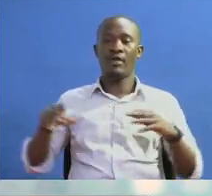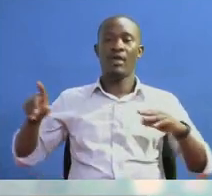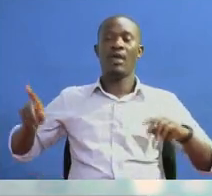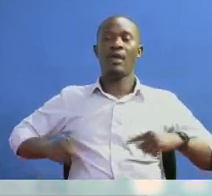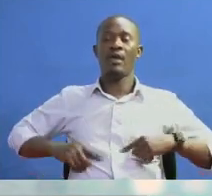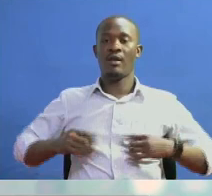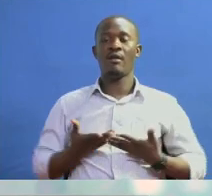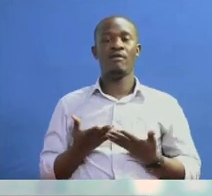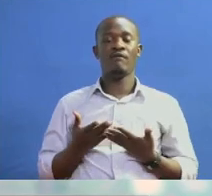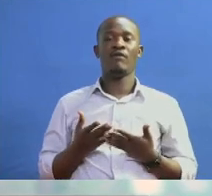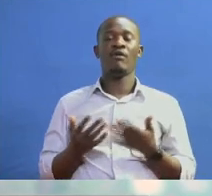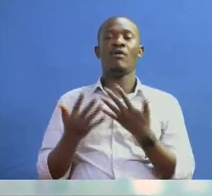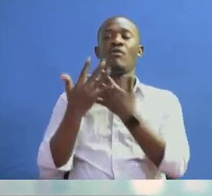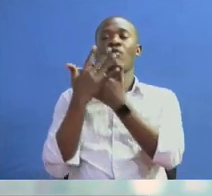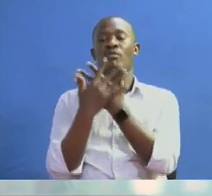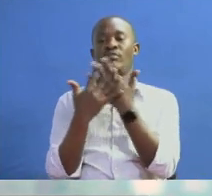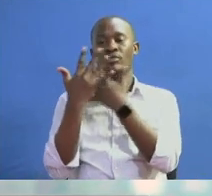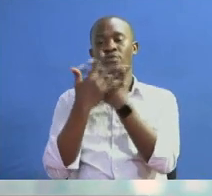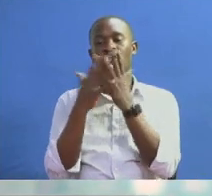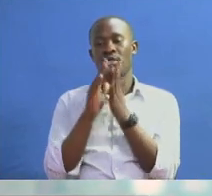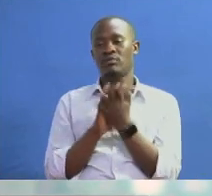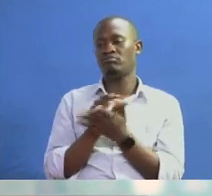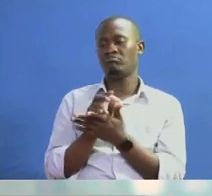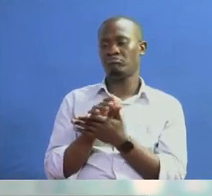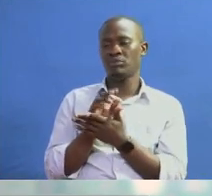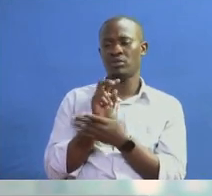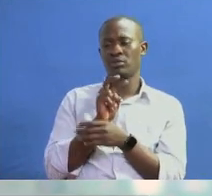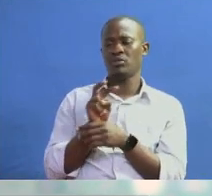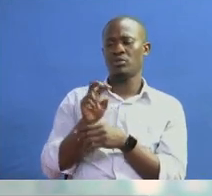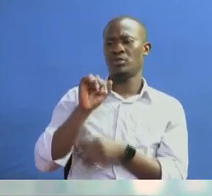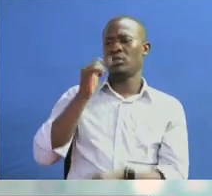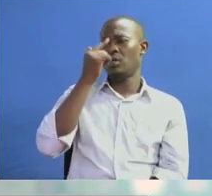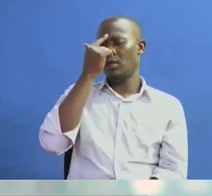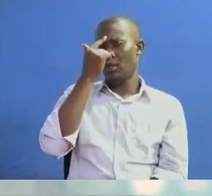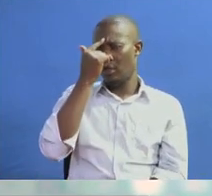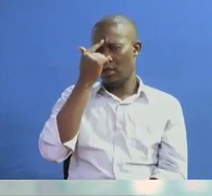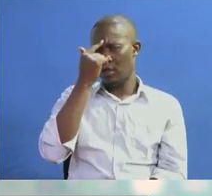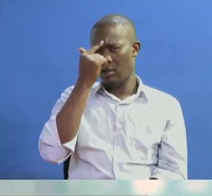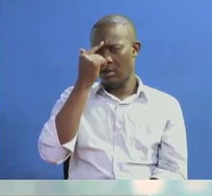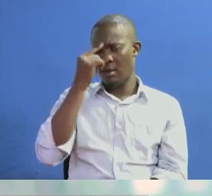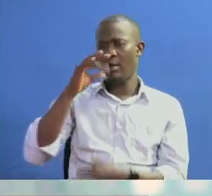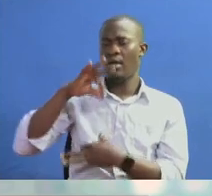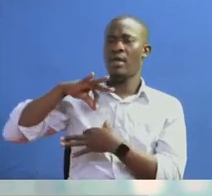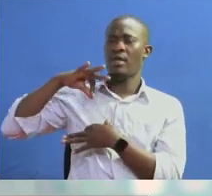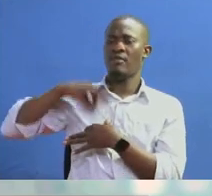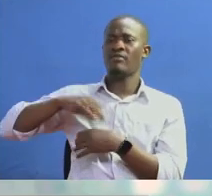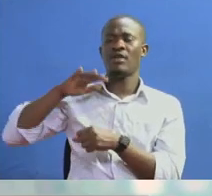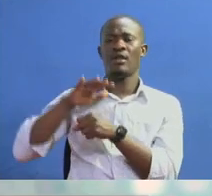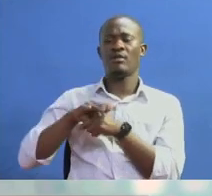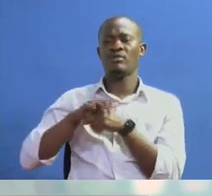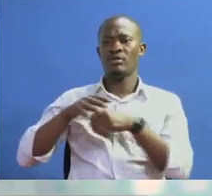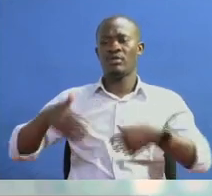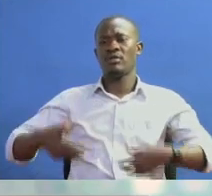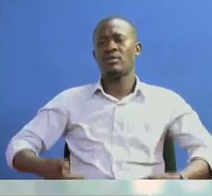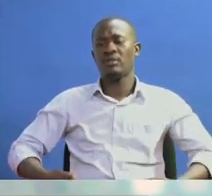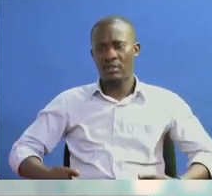The youth are here. Let's take a good study of India. India invested a lot on the youth in the